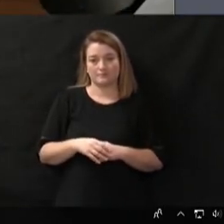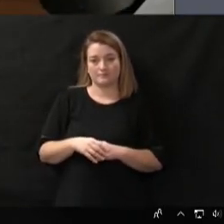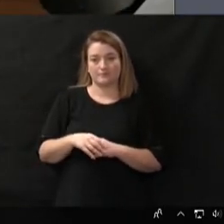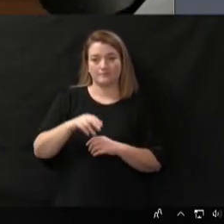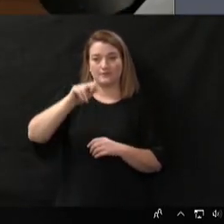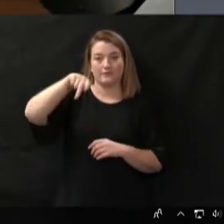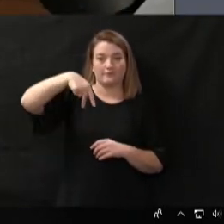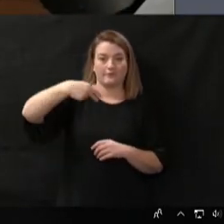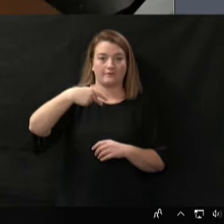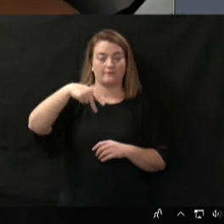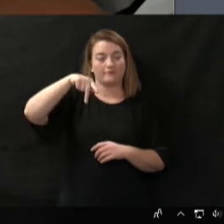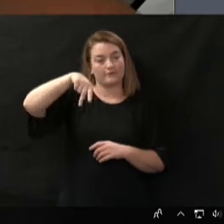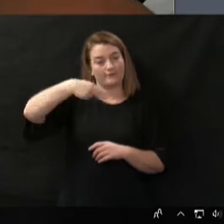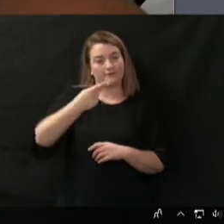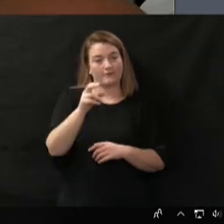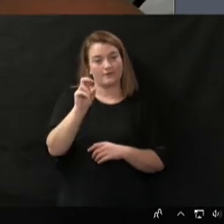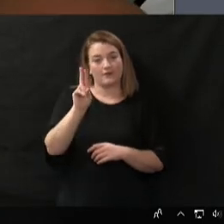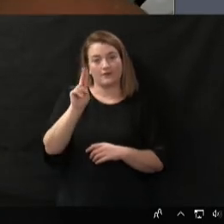Funk.